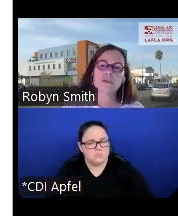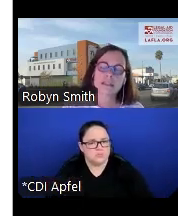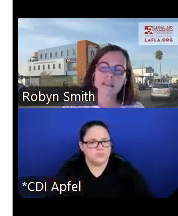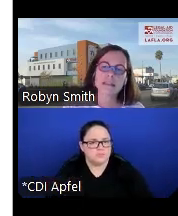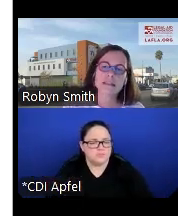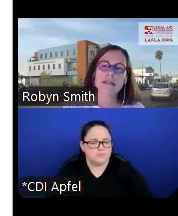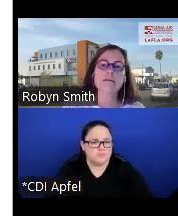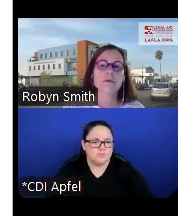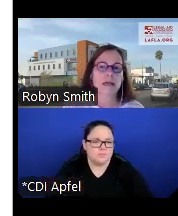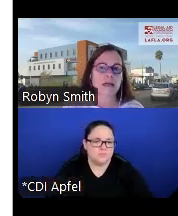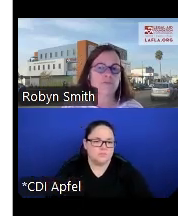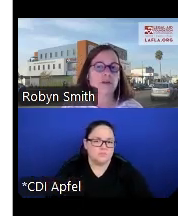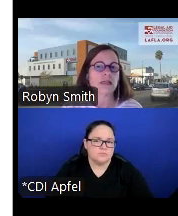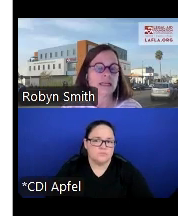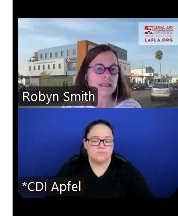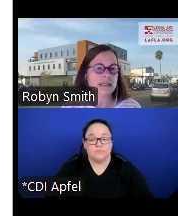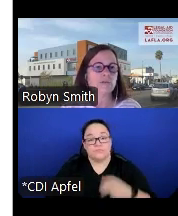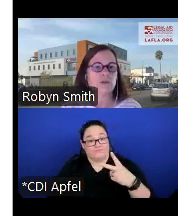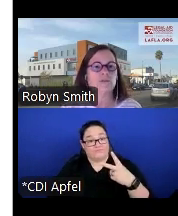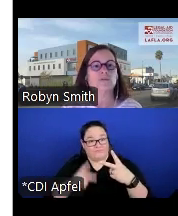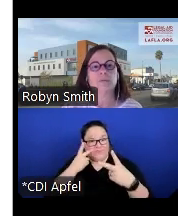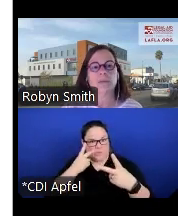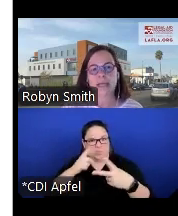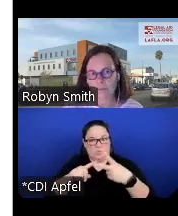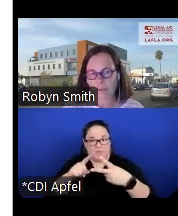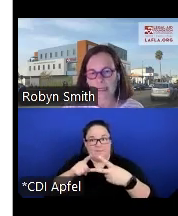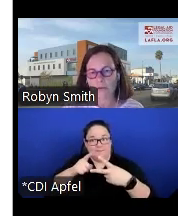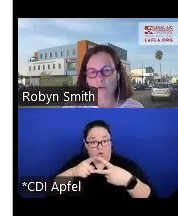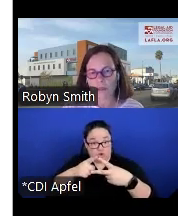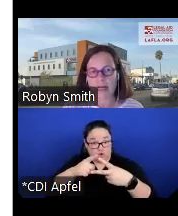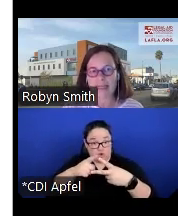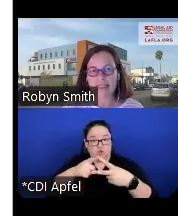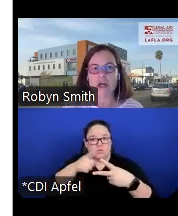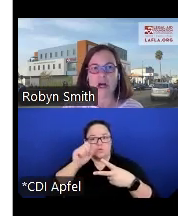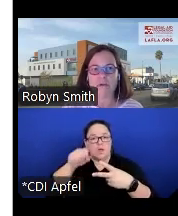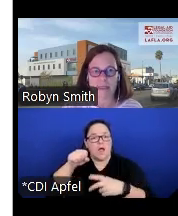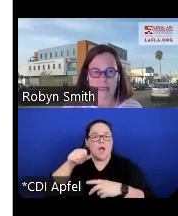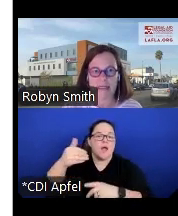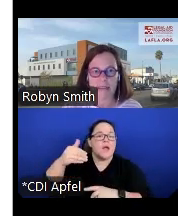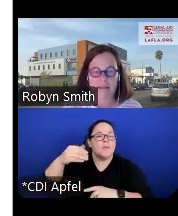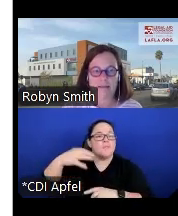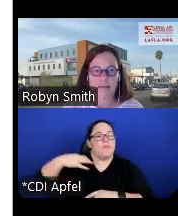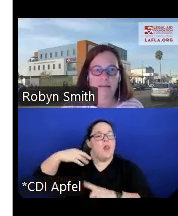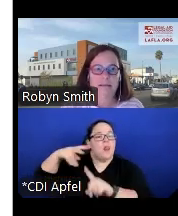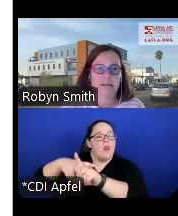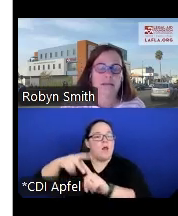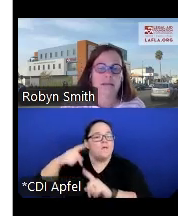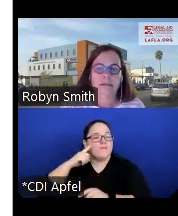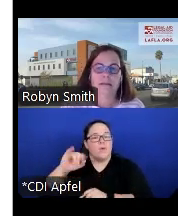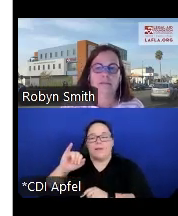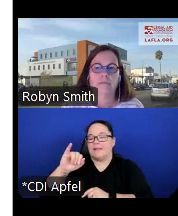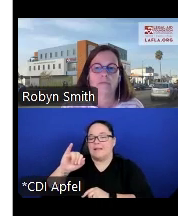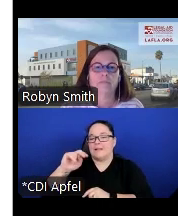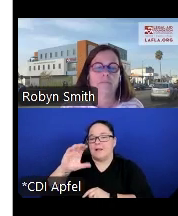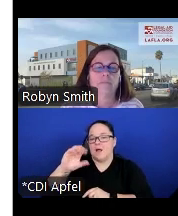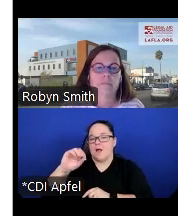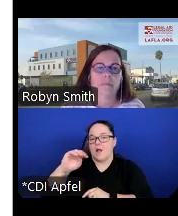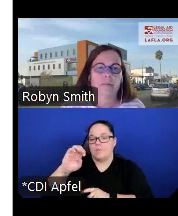The first is they can apply for an income-driven repayment plan or an IDR plan.